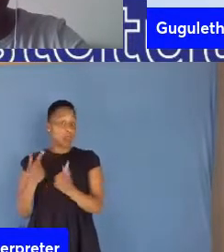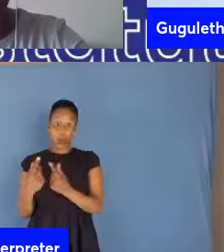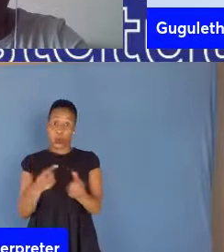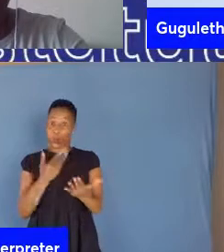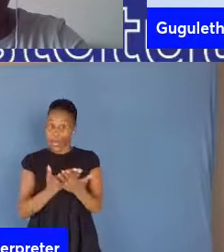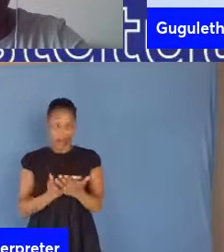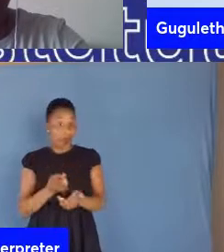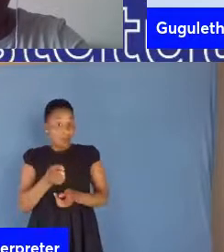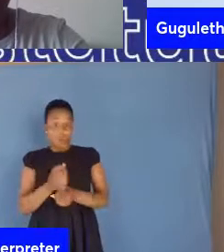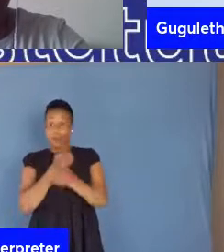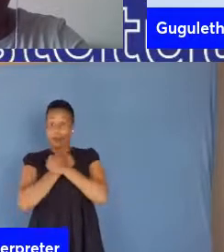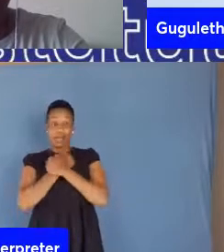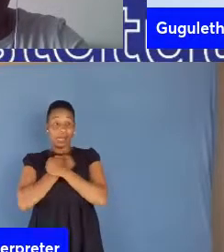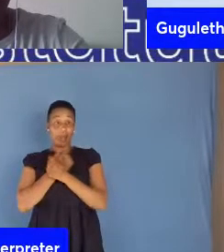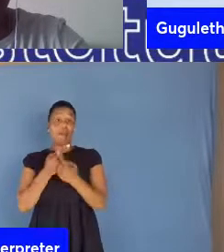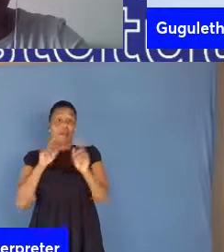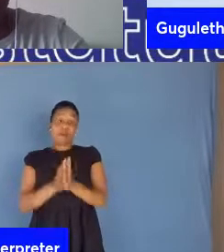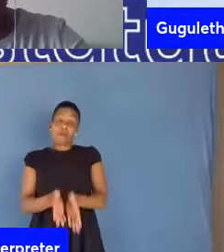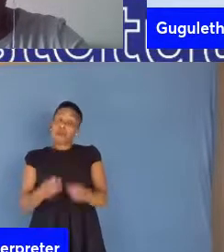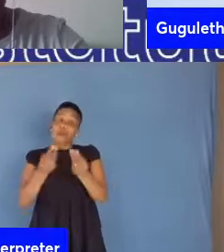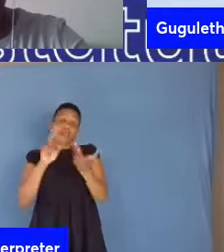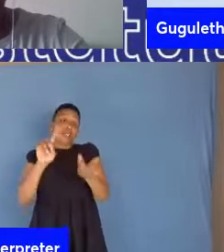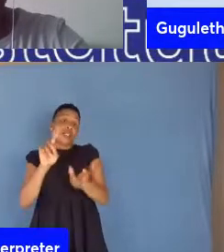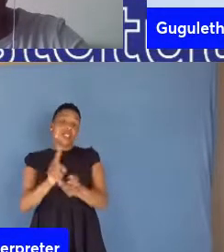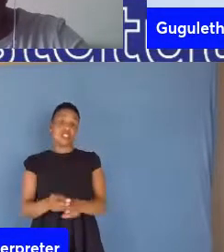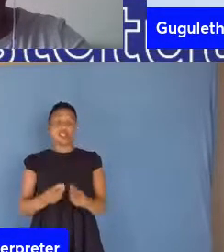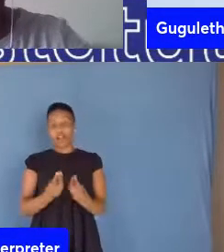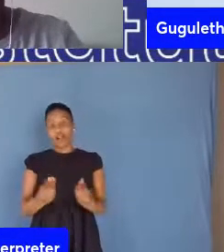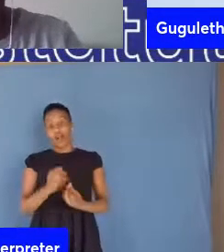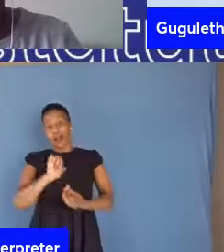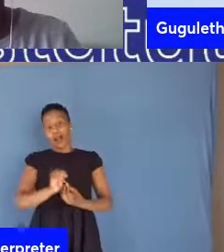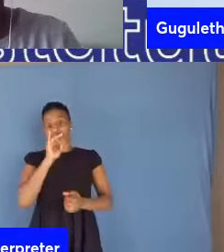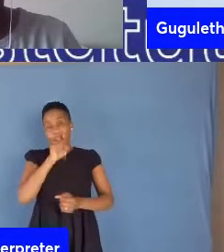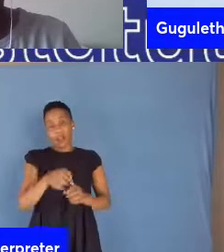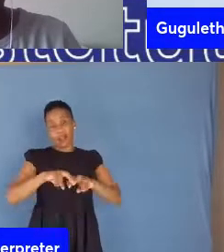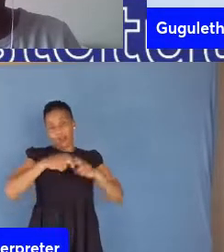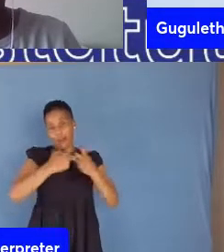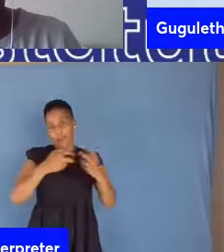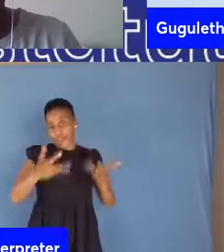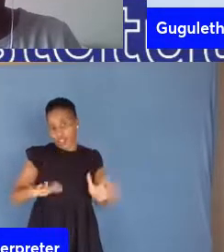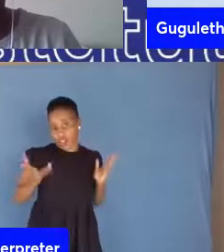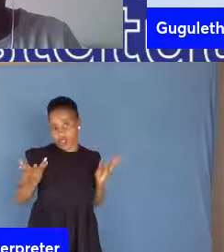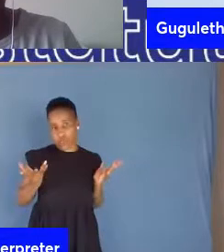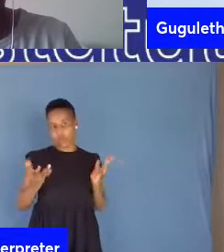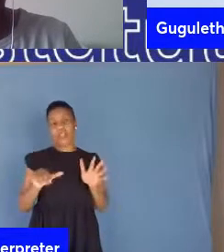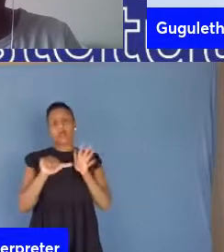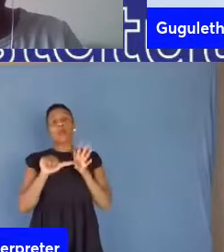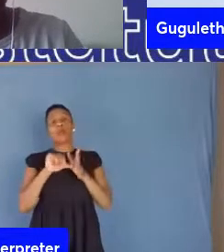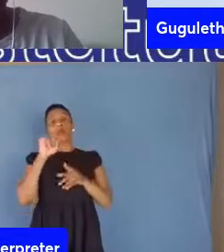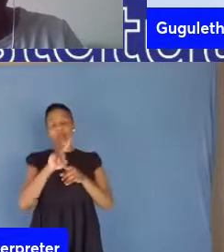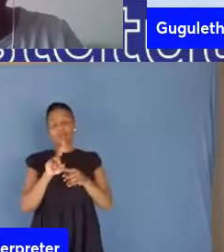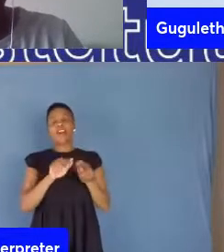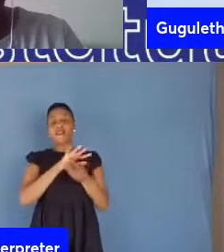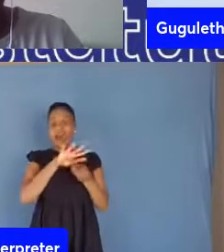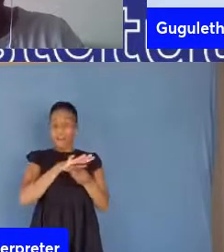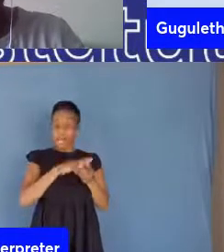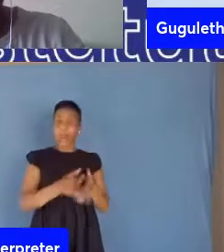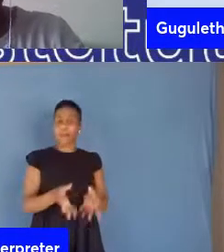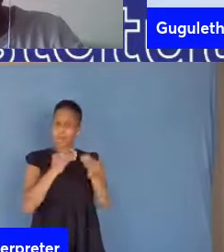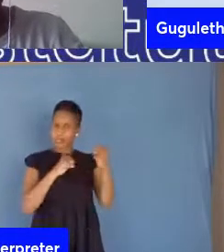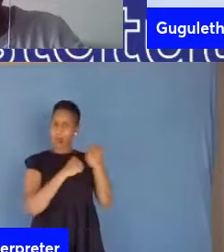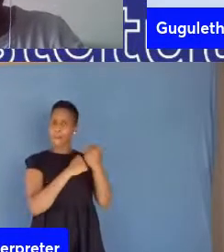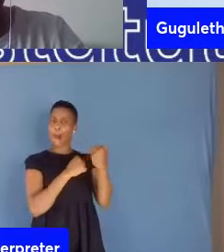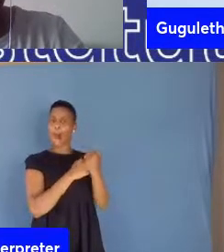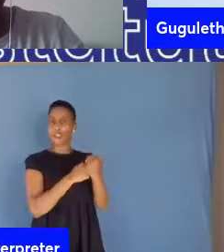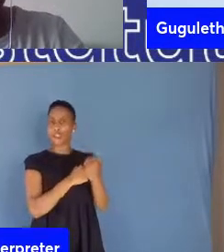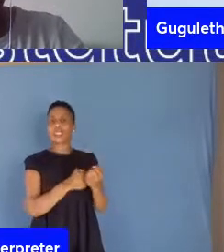find out your child gets raped. And it's important that families are supported and are